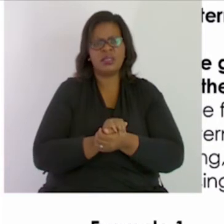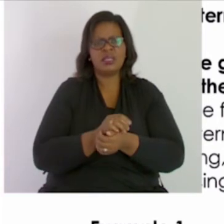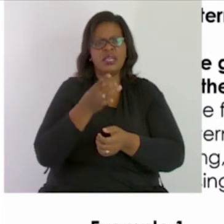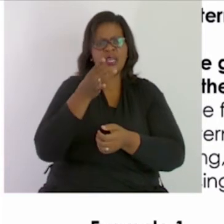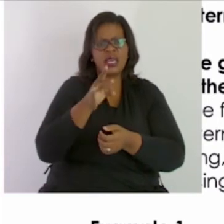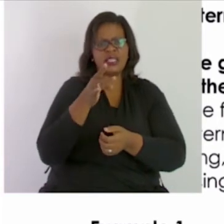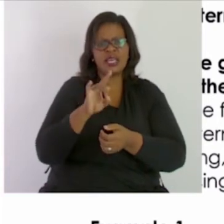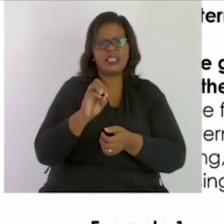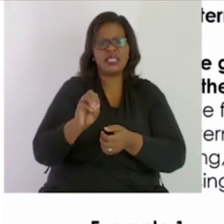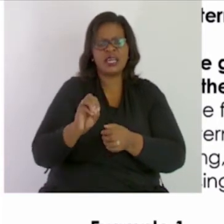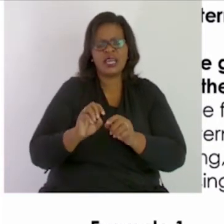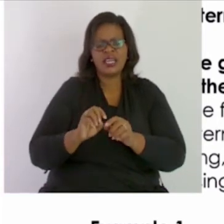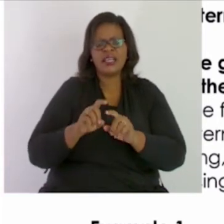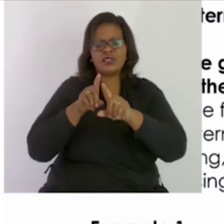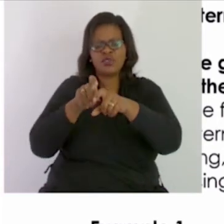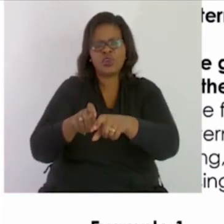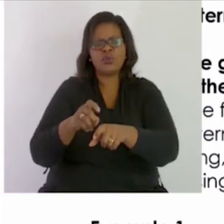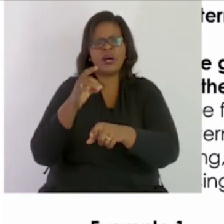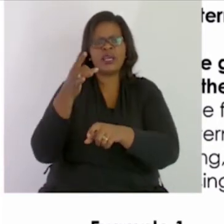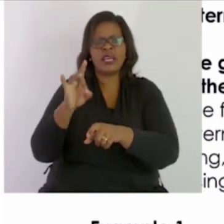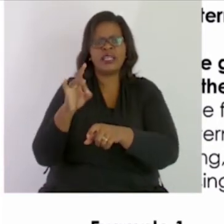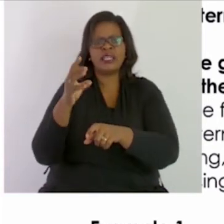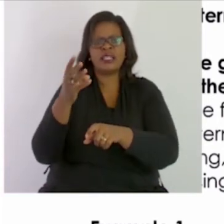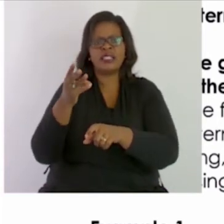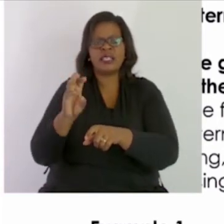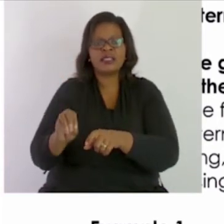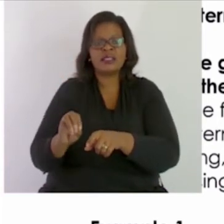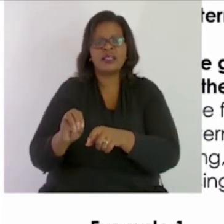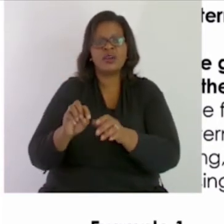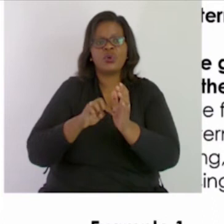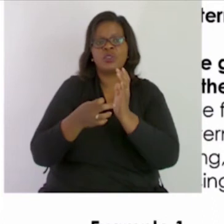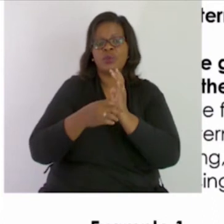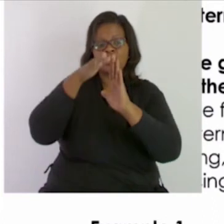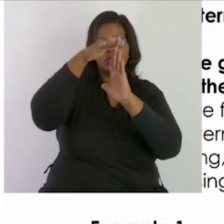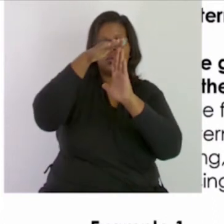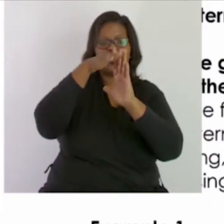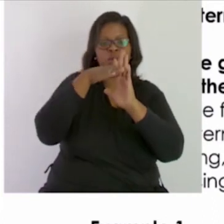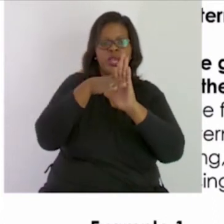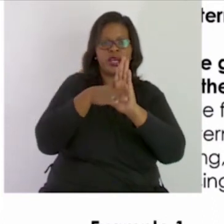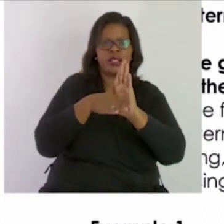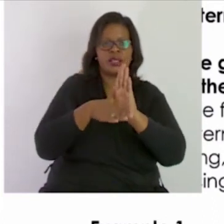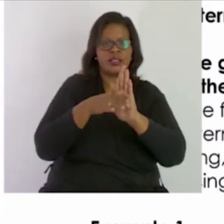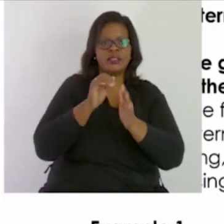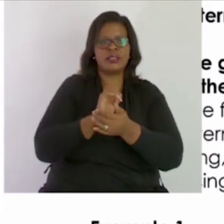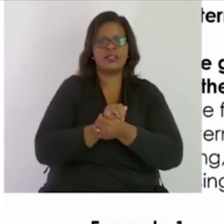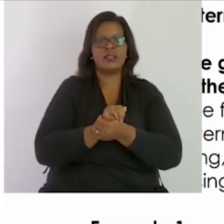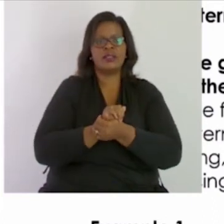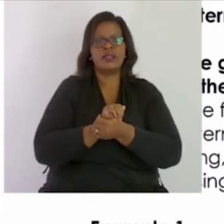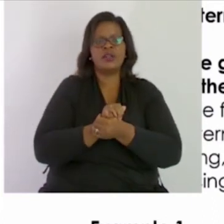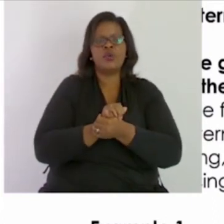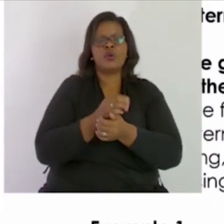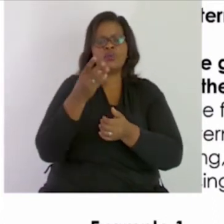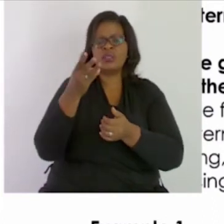880 is followed by 860, meaning to say we are going down. We're having 80, now we are having 60. Then from 60, we are